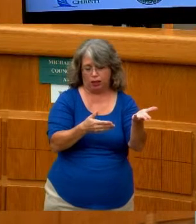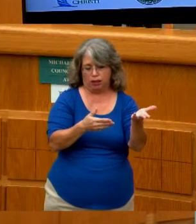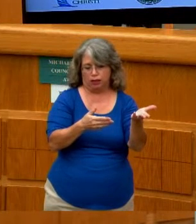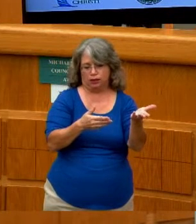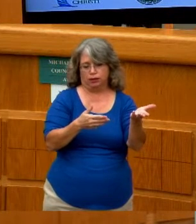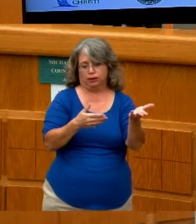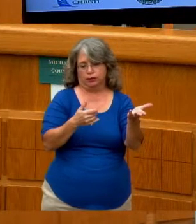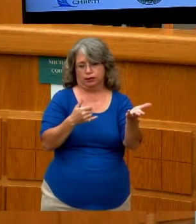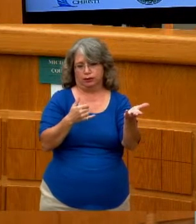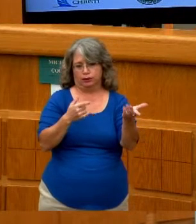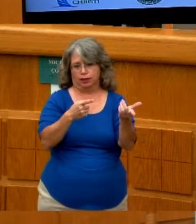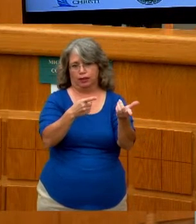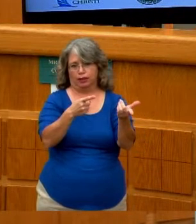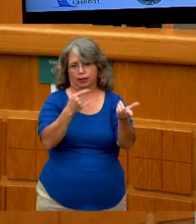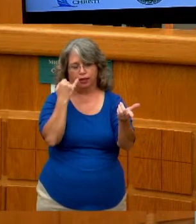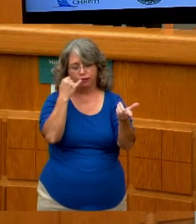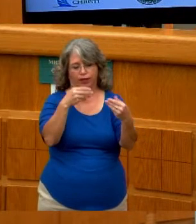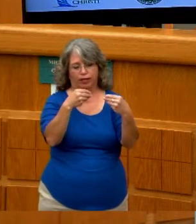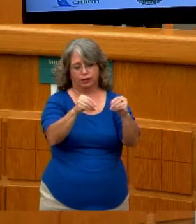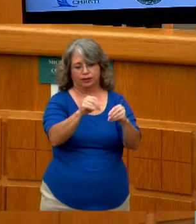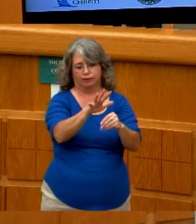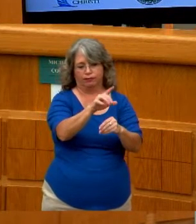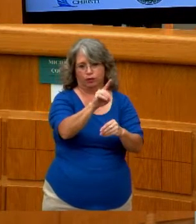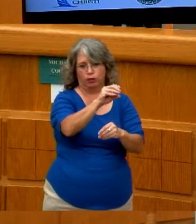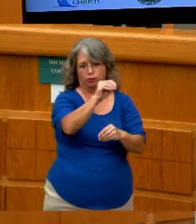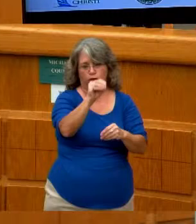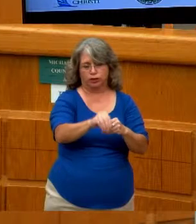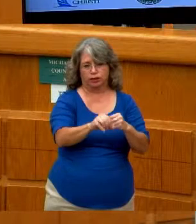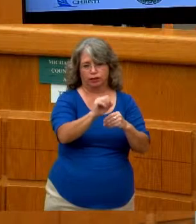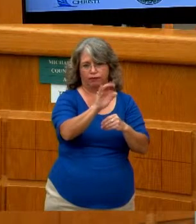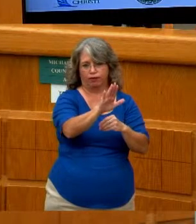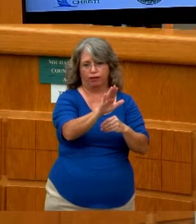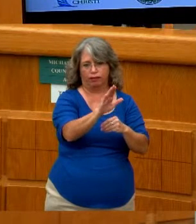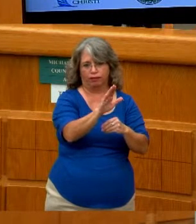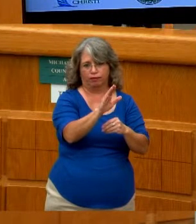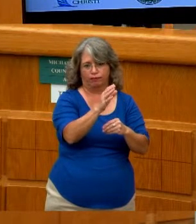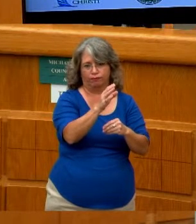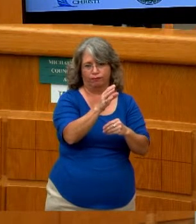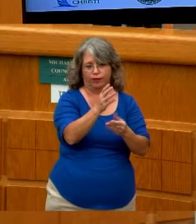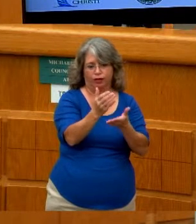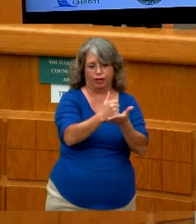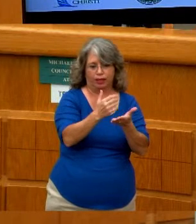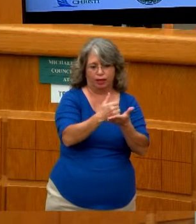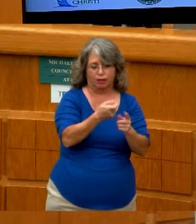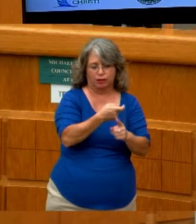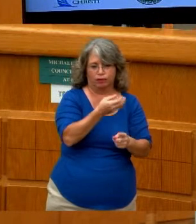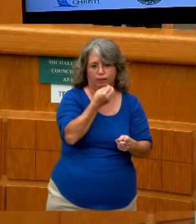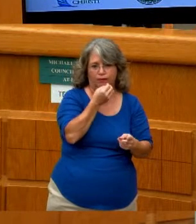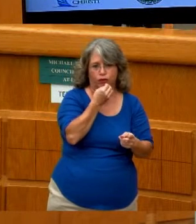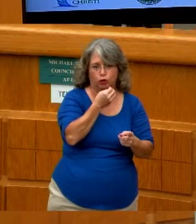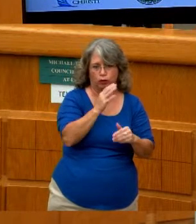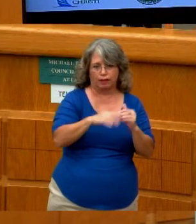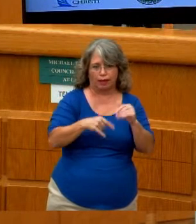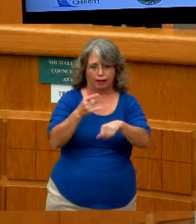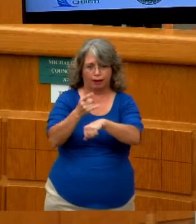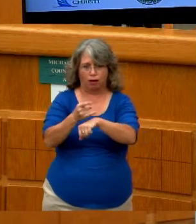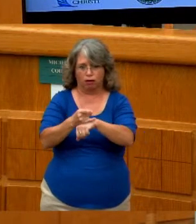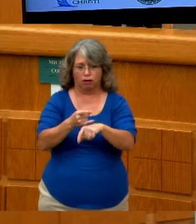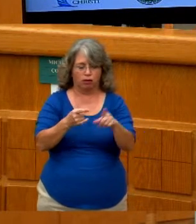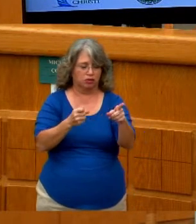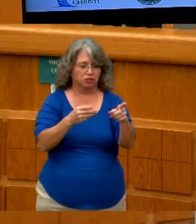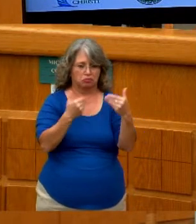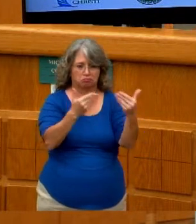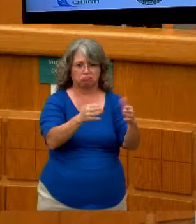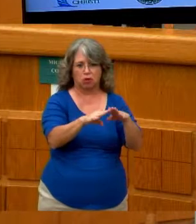bars are open anyway, even if they're supposed to be closed, because they just stay open under where they sell 51%